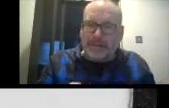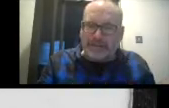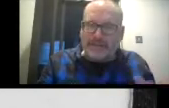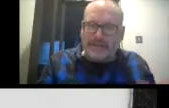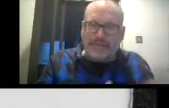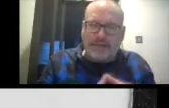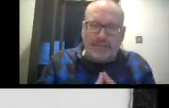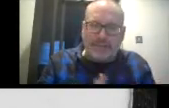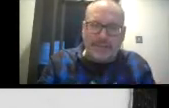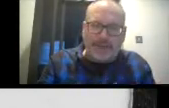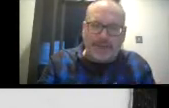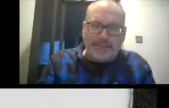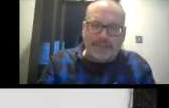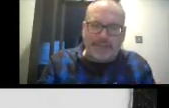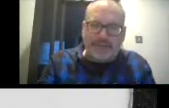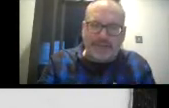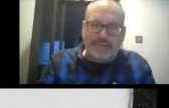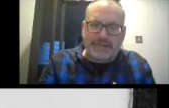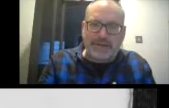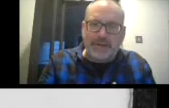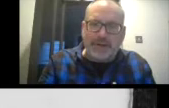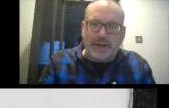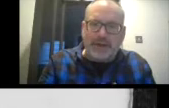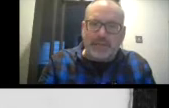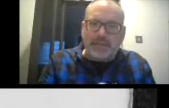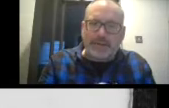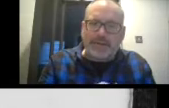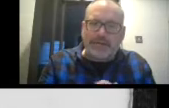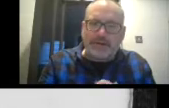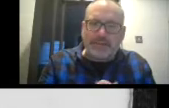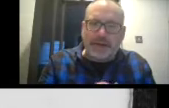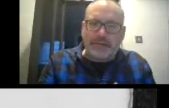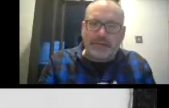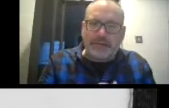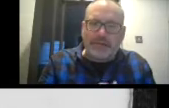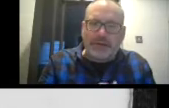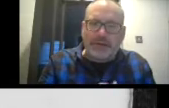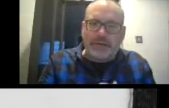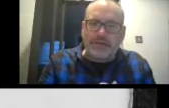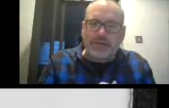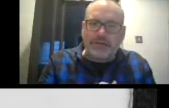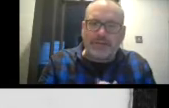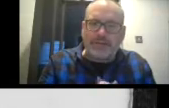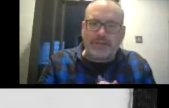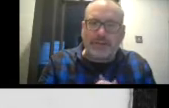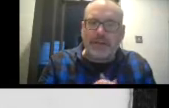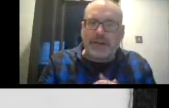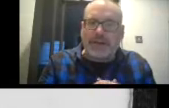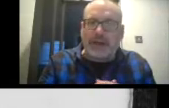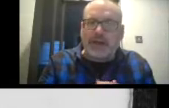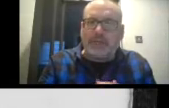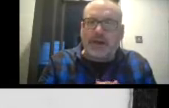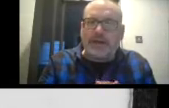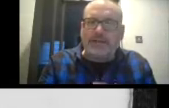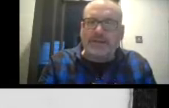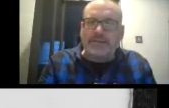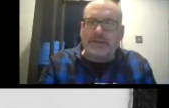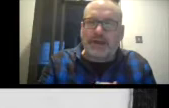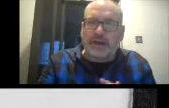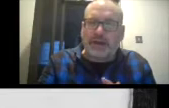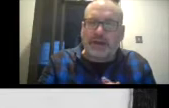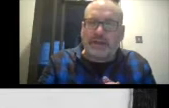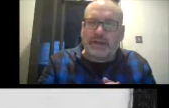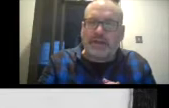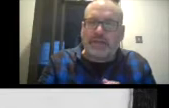As in the case of this instance here, these are two young men who were charged with sodomy while